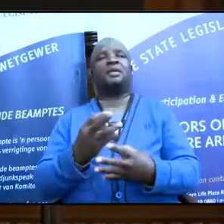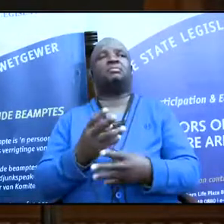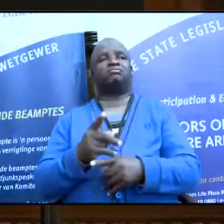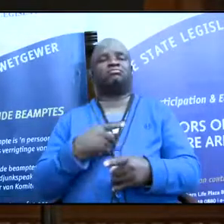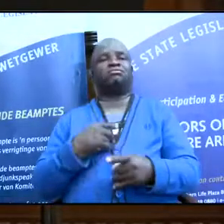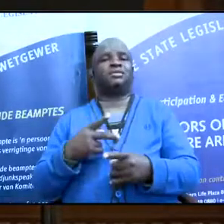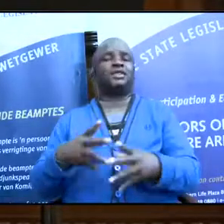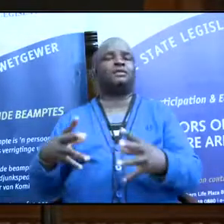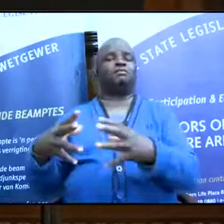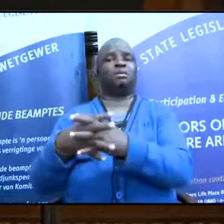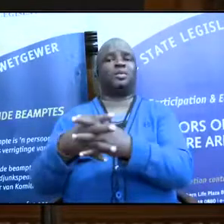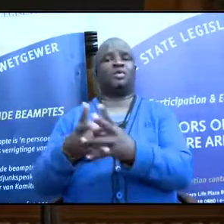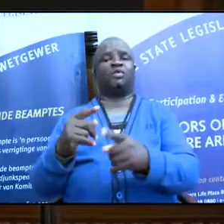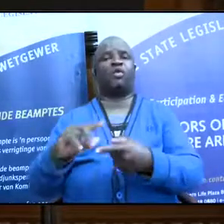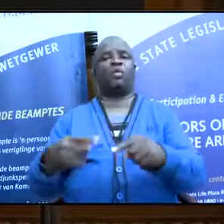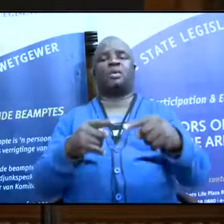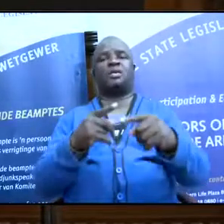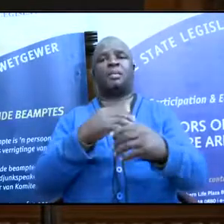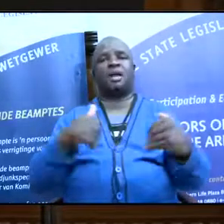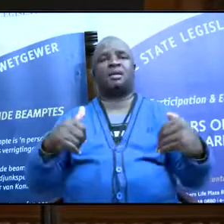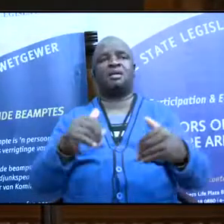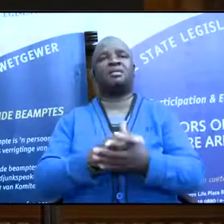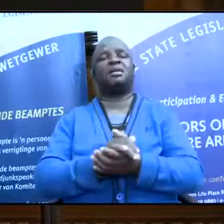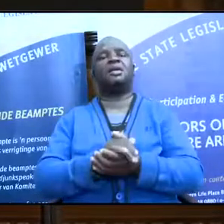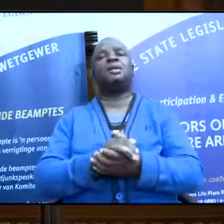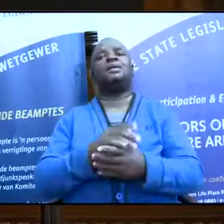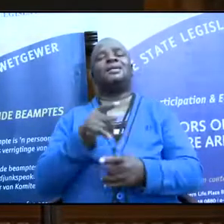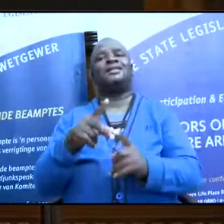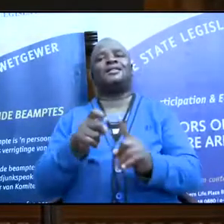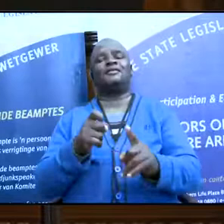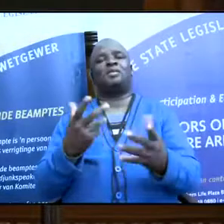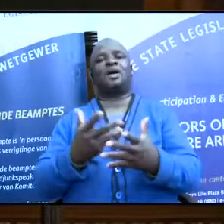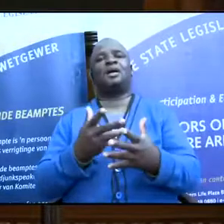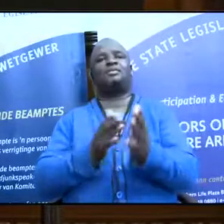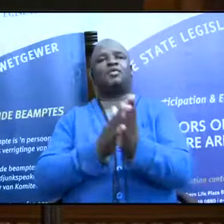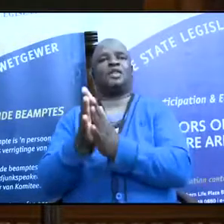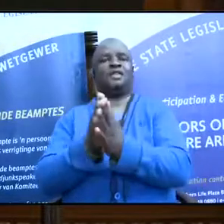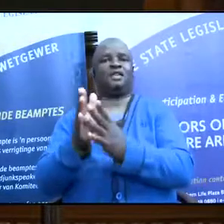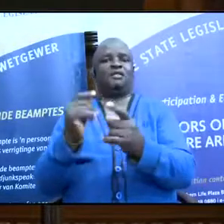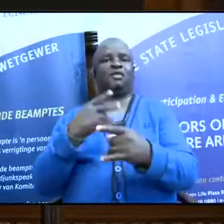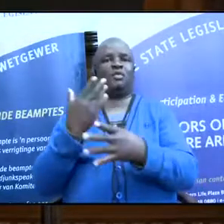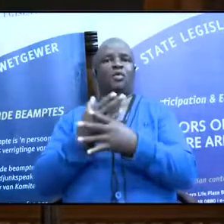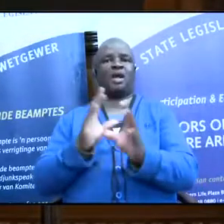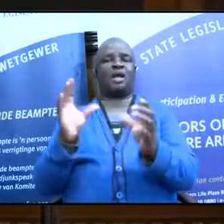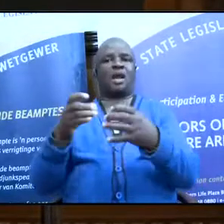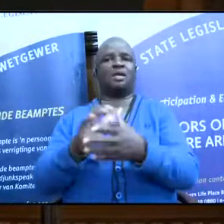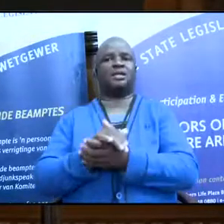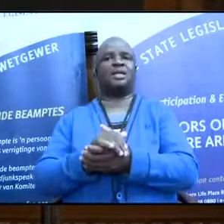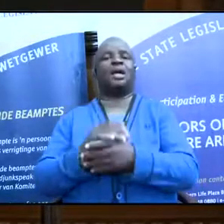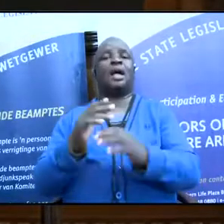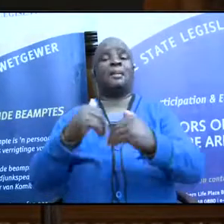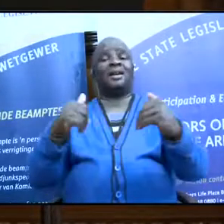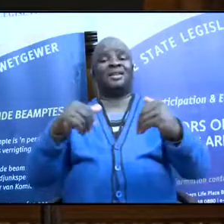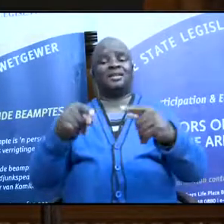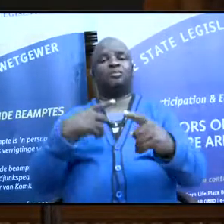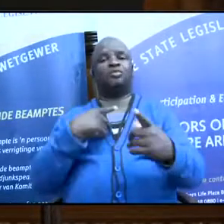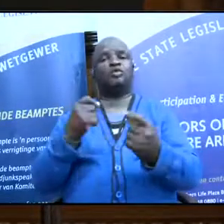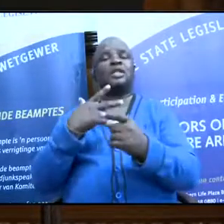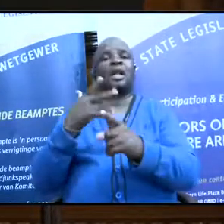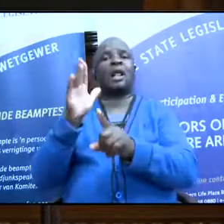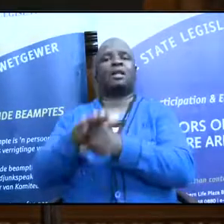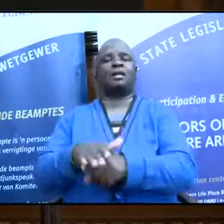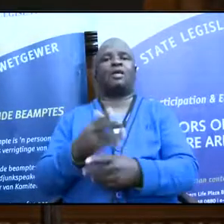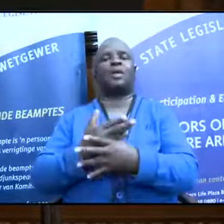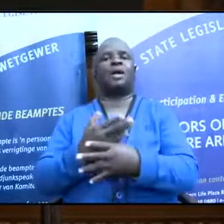was characterized by the exploitation of workers and the working class the apartheid system denied the workers all their